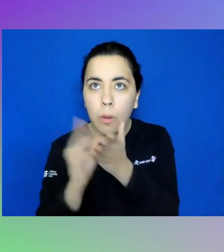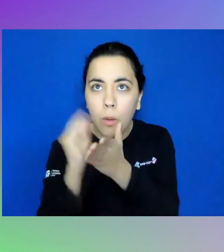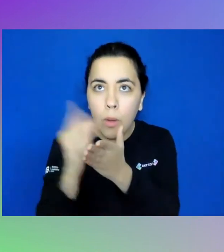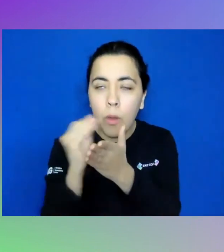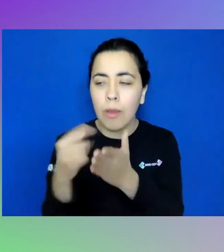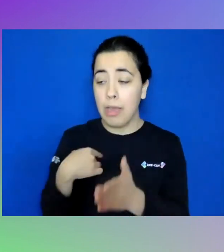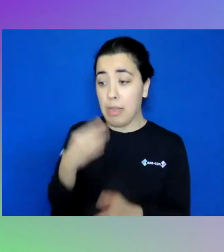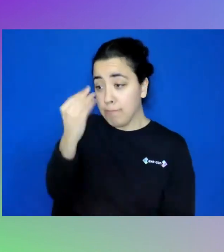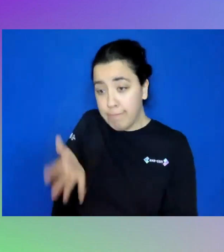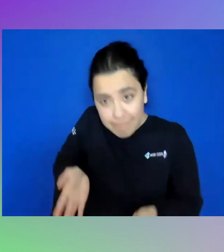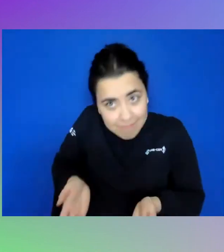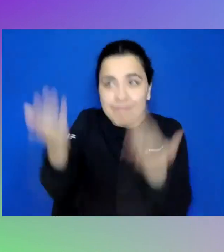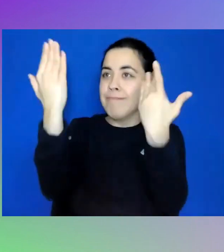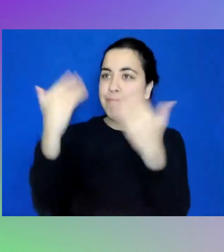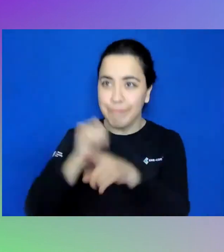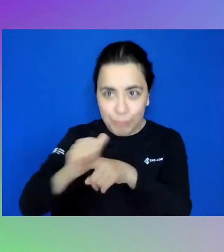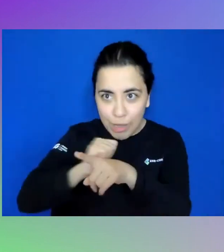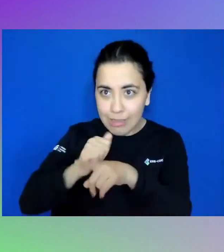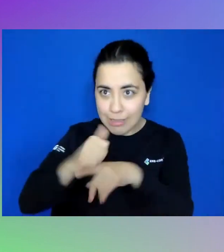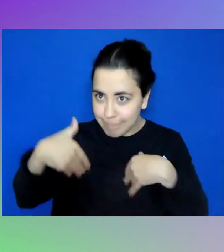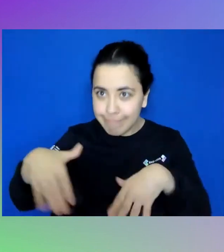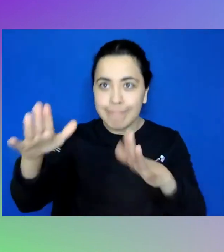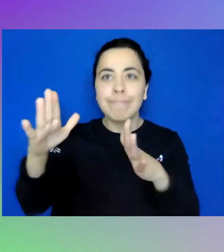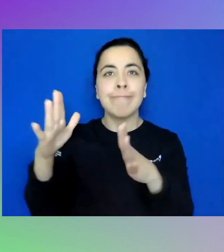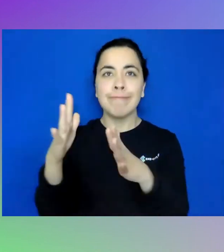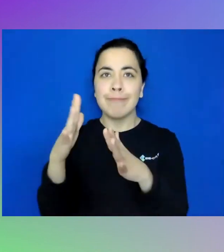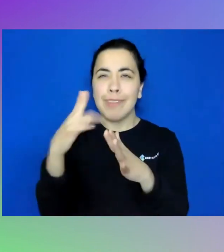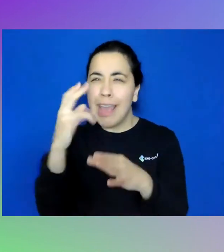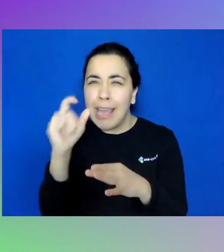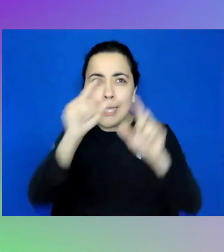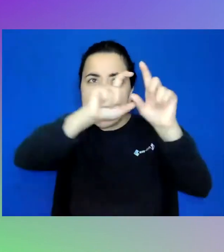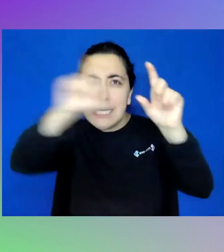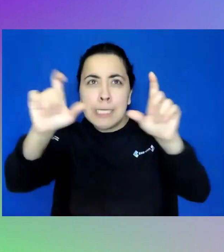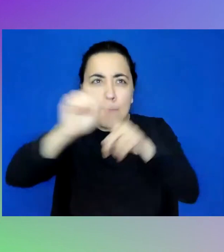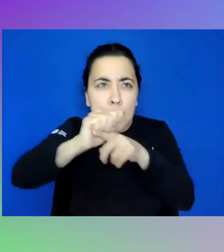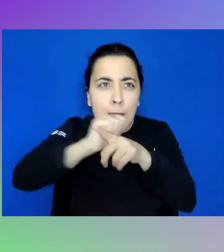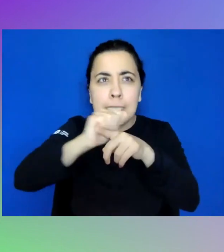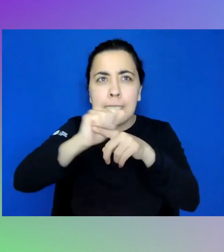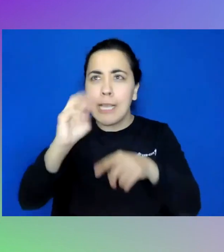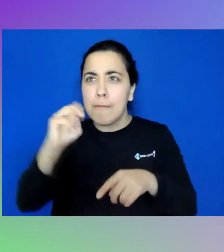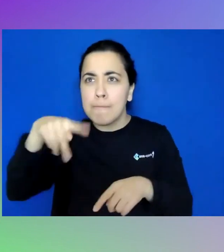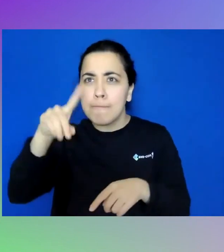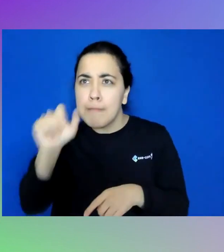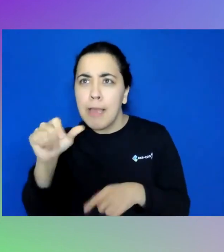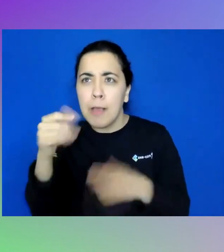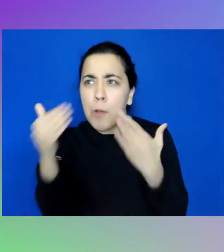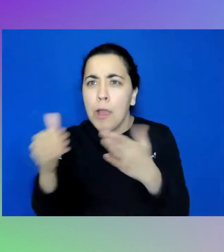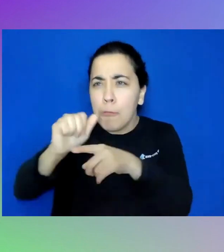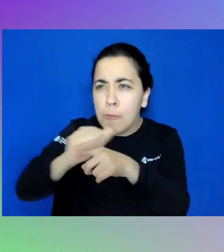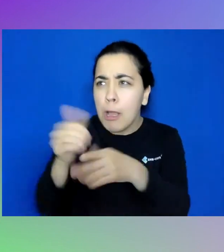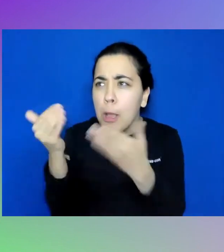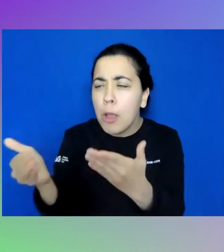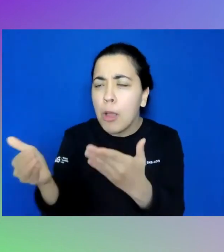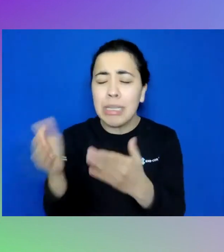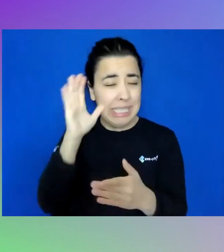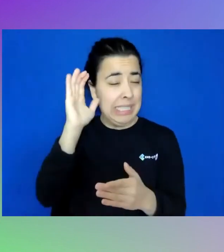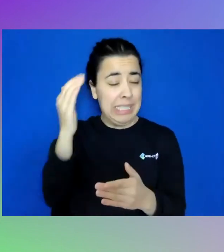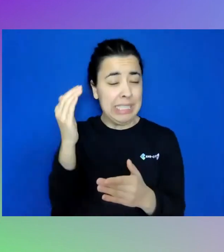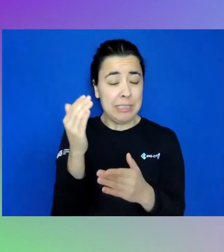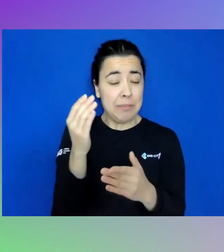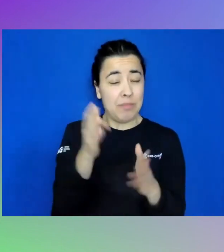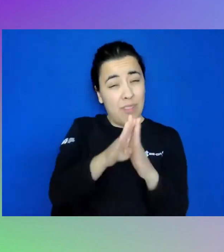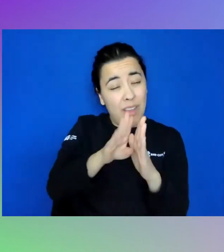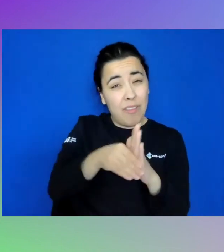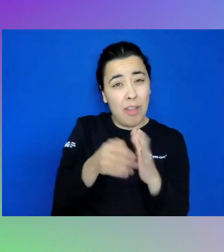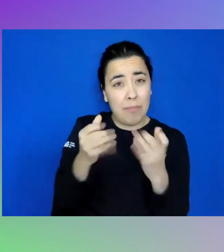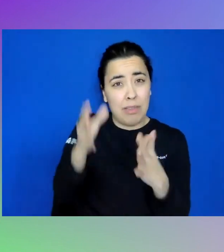NVDA. So it seems like a lot, but you're trying to get across a lot of different concepts. And half an hour is something that a developer